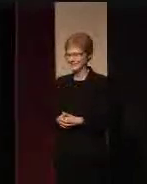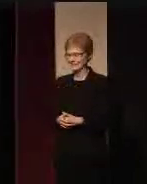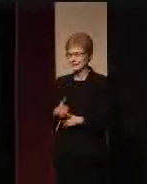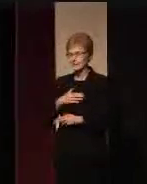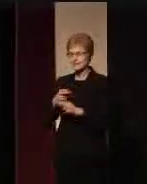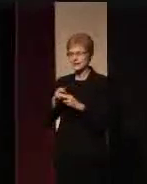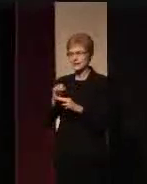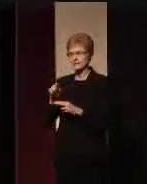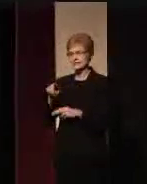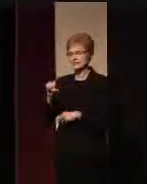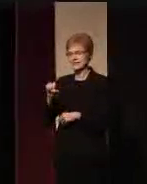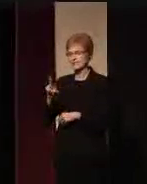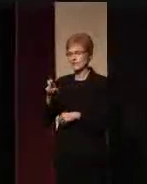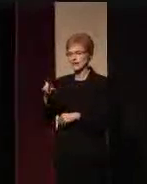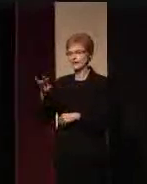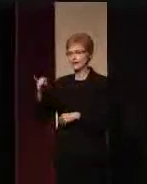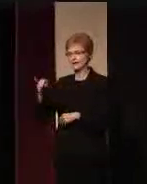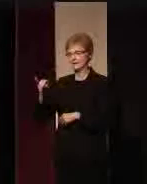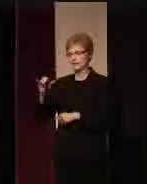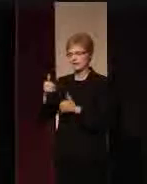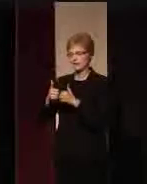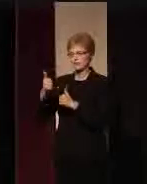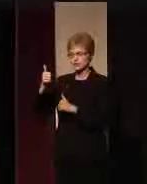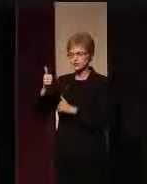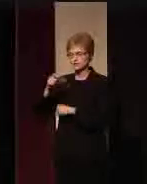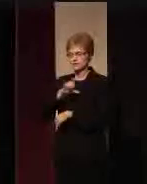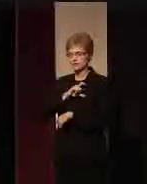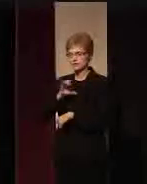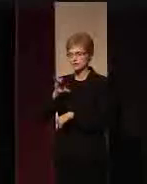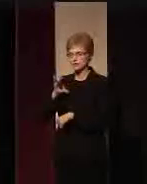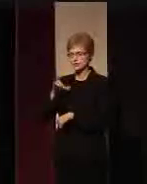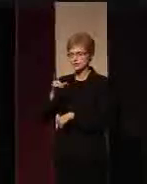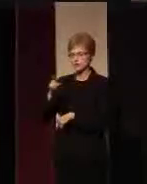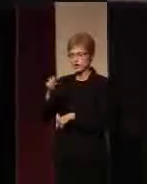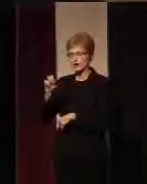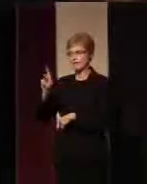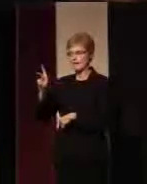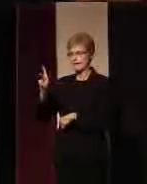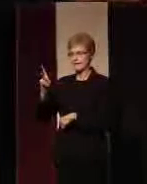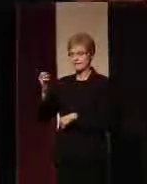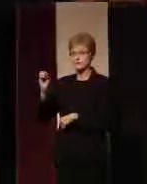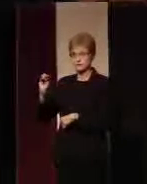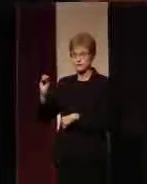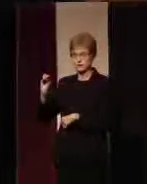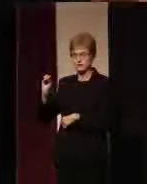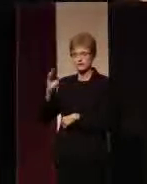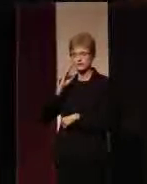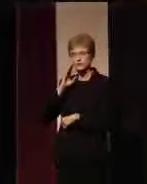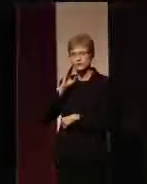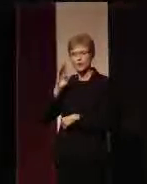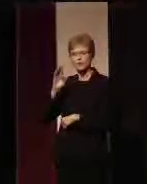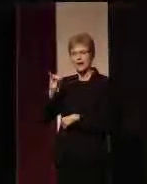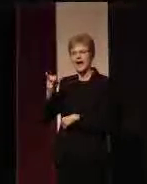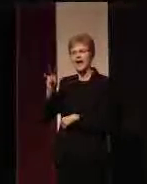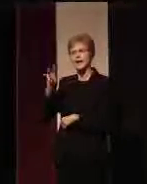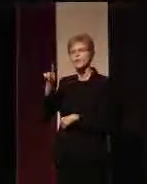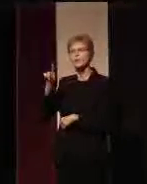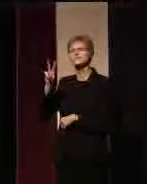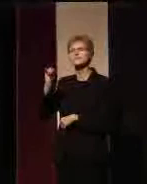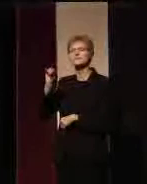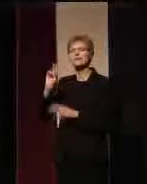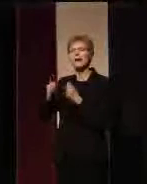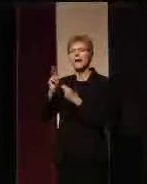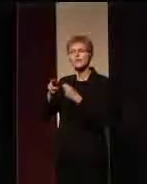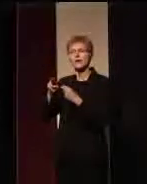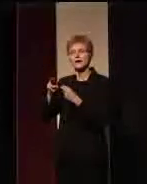My name is Steve Runge, and I am the chief of police in Charlac, Missouri. Many of you that travel up and down Interstate 170 might be familiar with